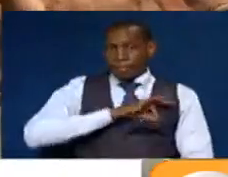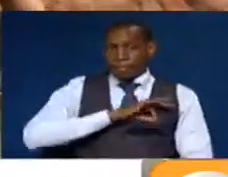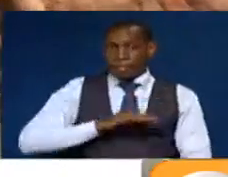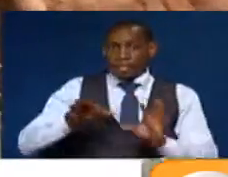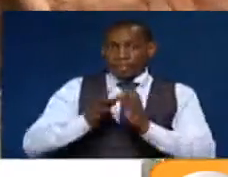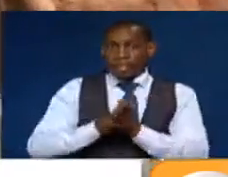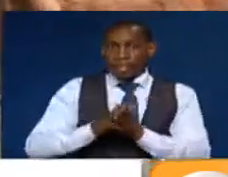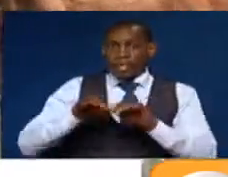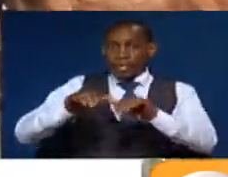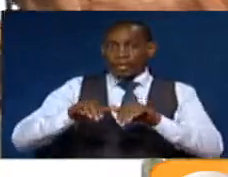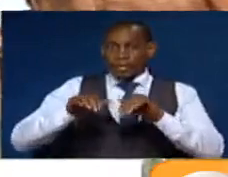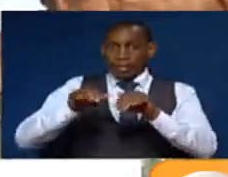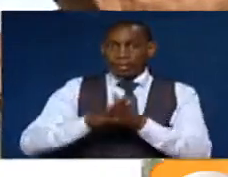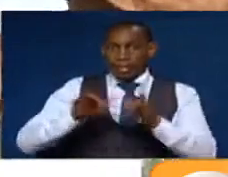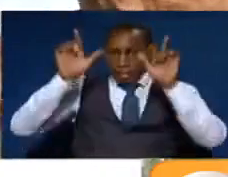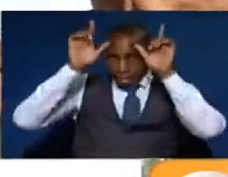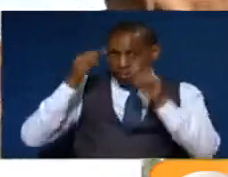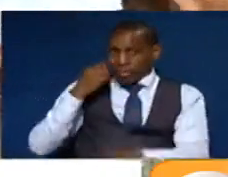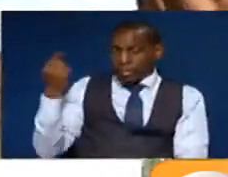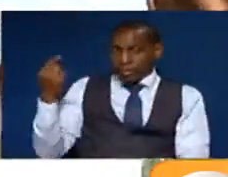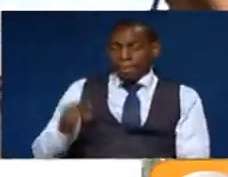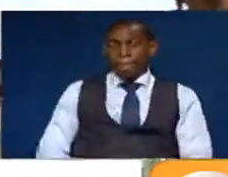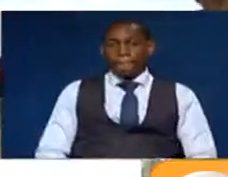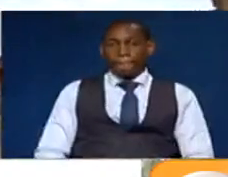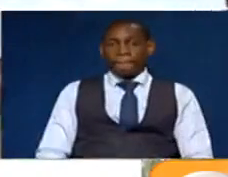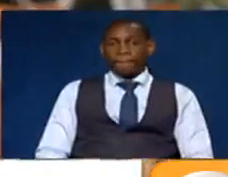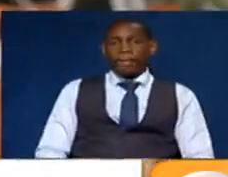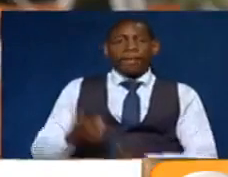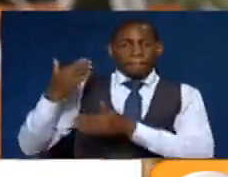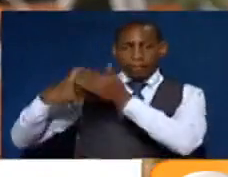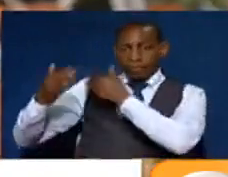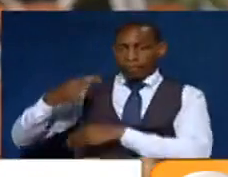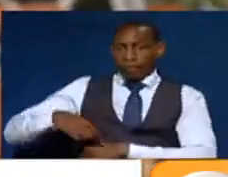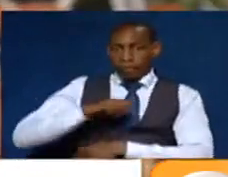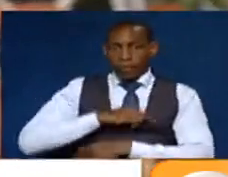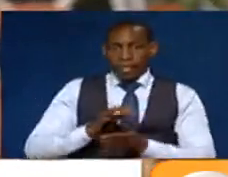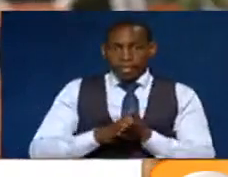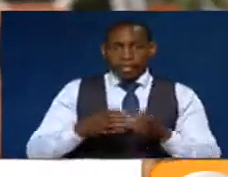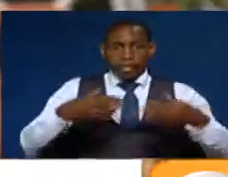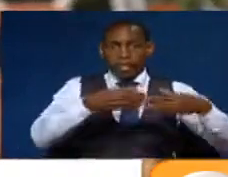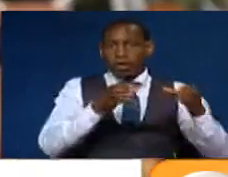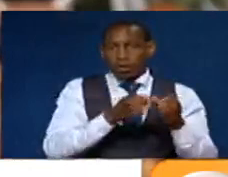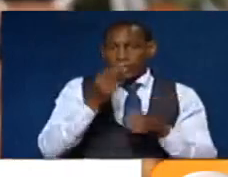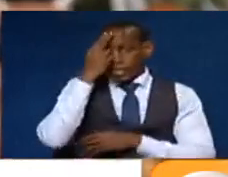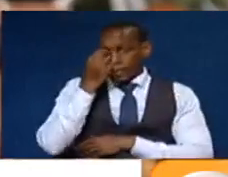in keeping the Sahiwal cattle breed. Tile wa mwanzo sisi kama jamii ya